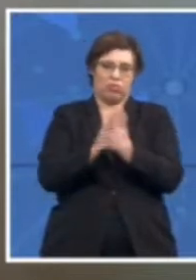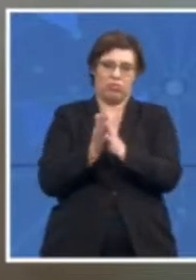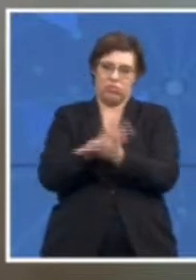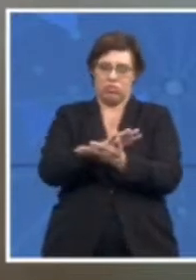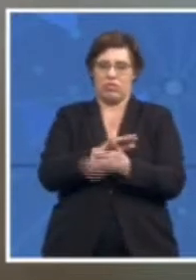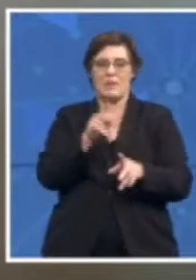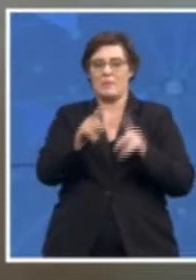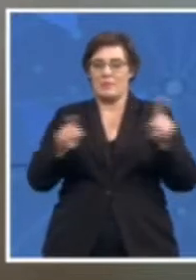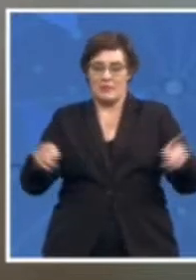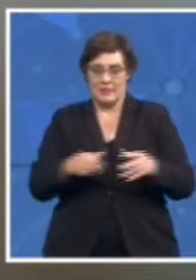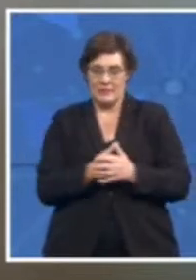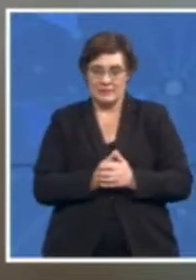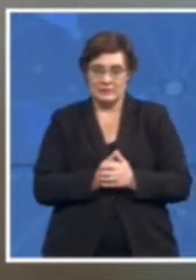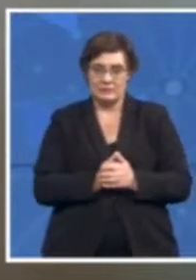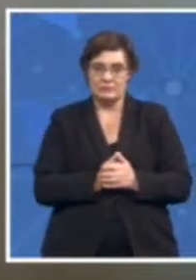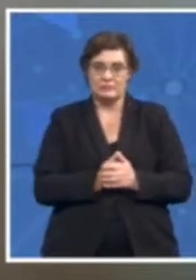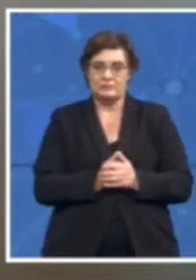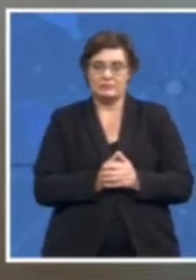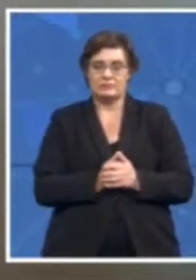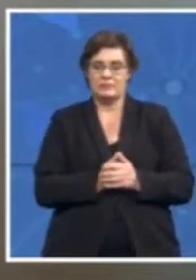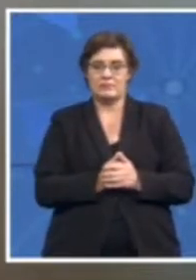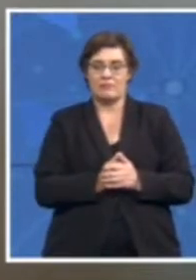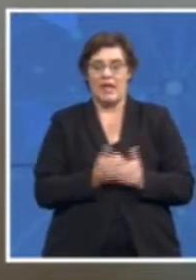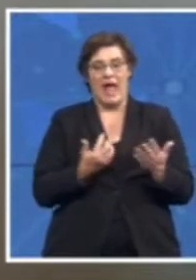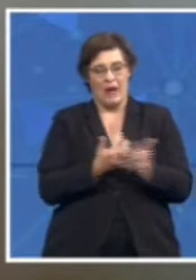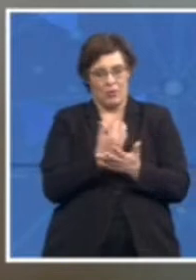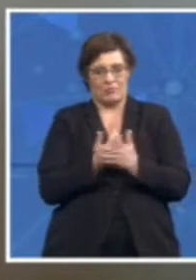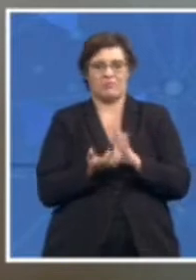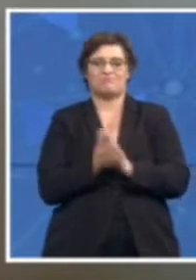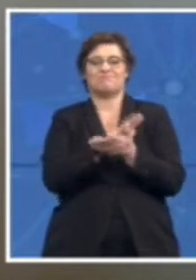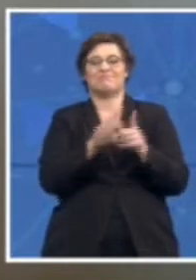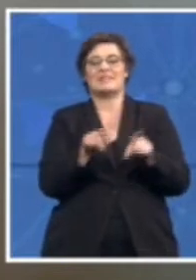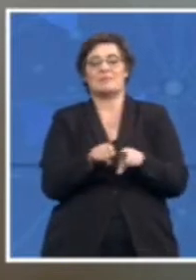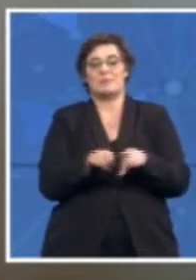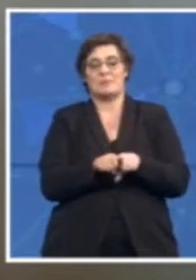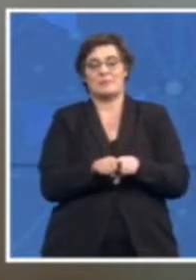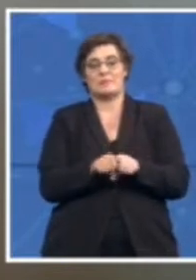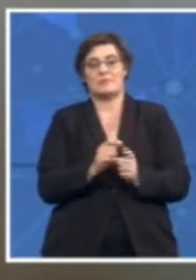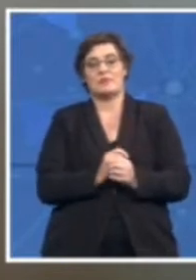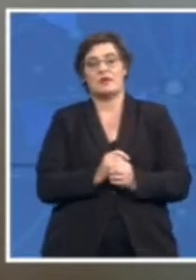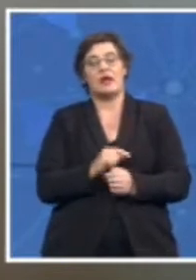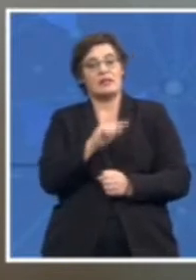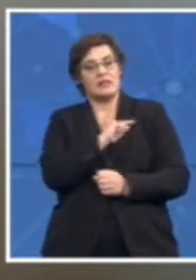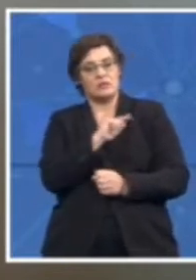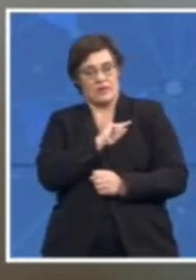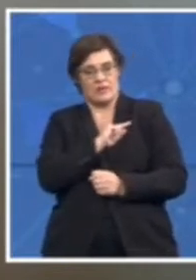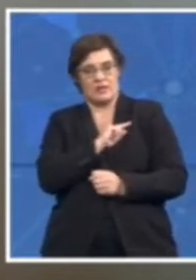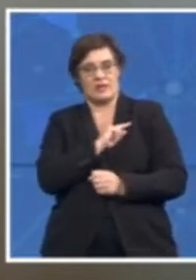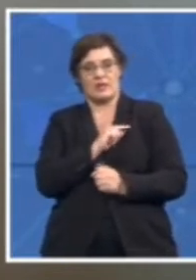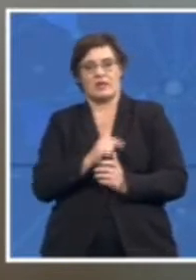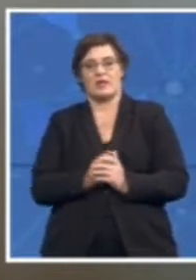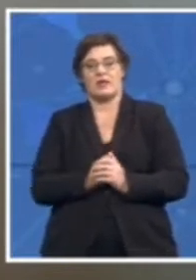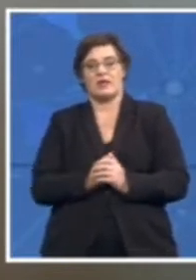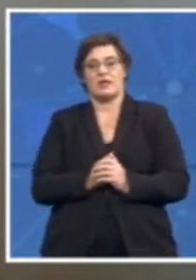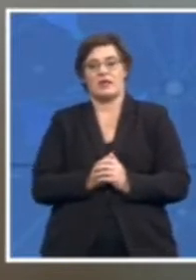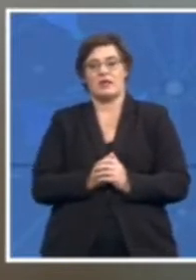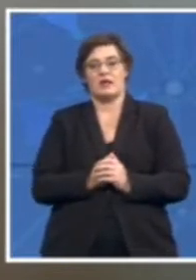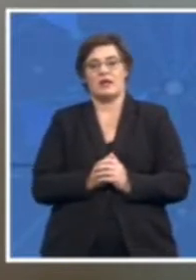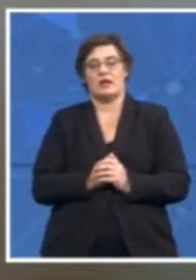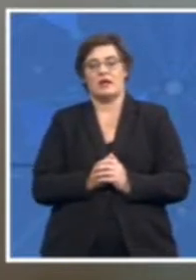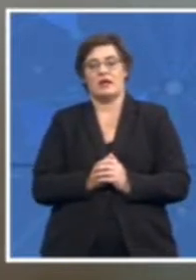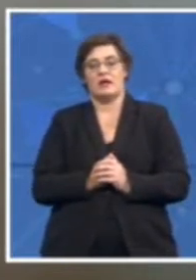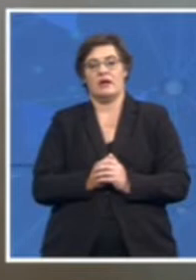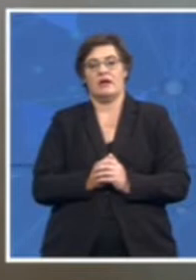the economy, and we therefore believe that as we complete